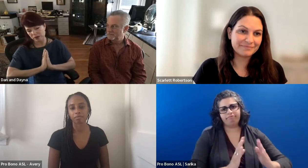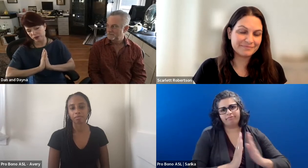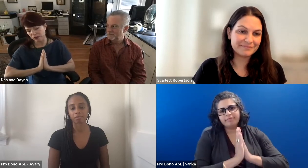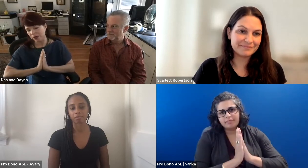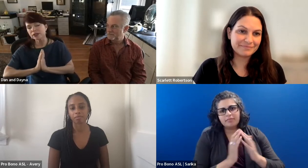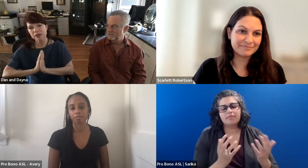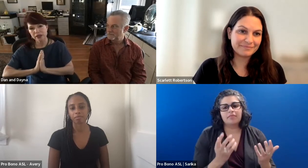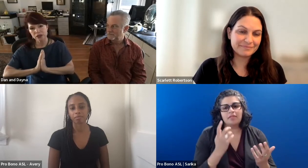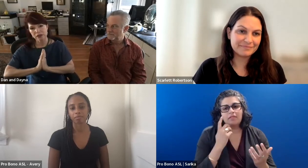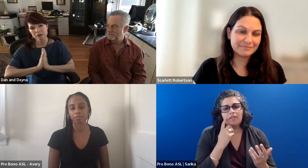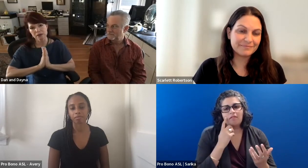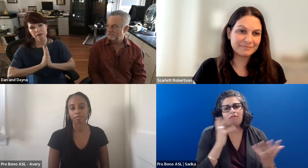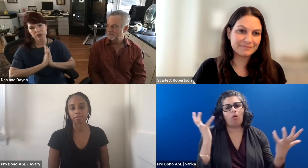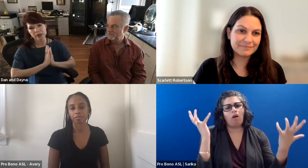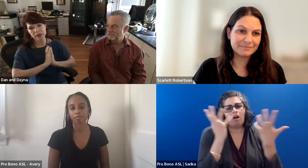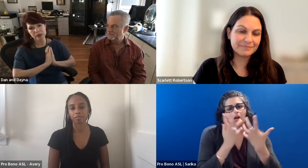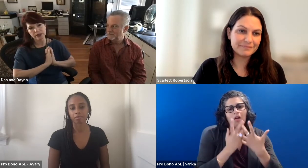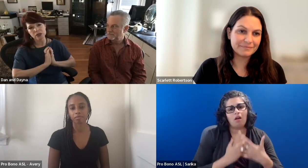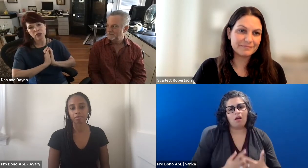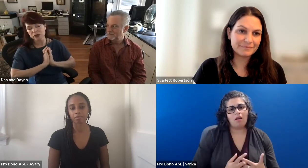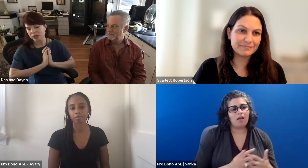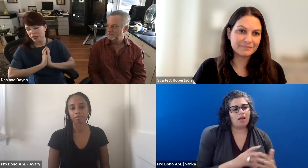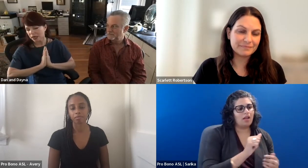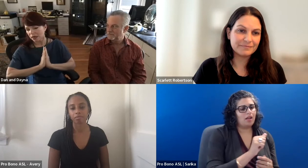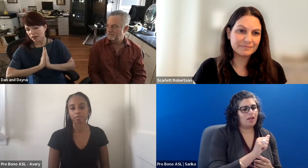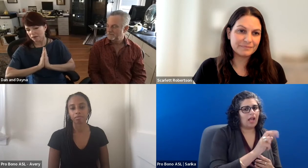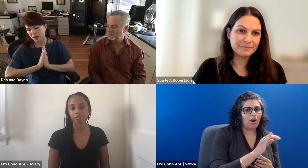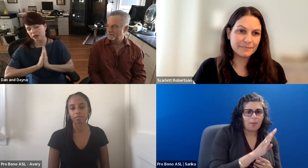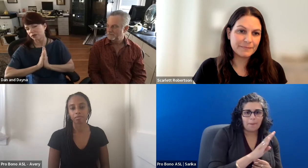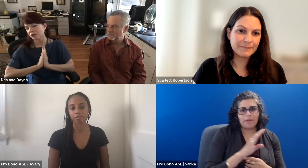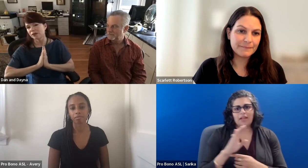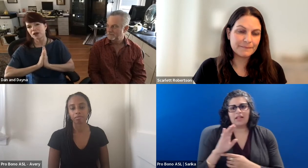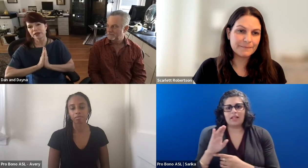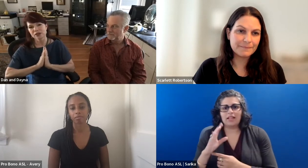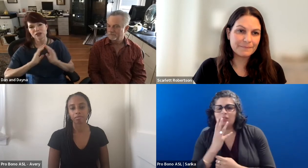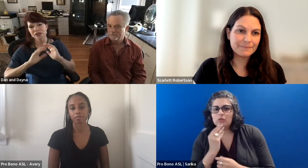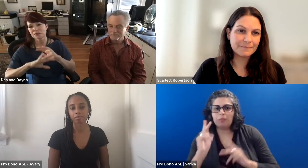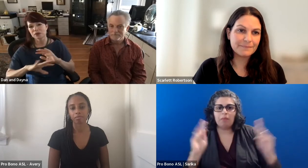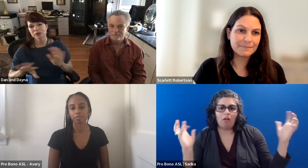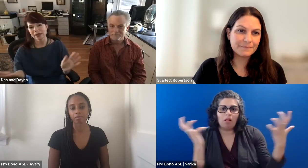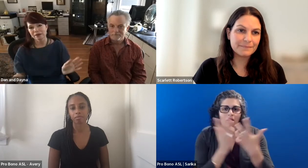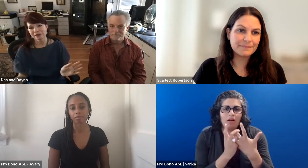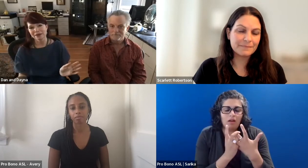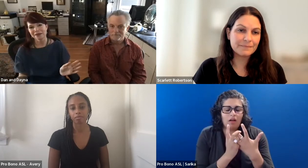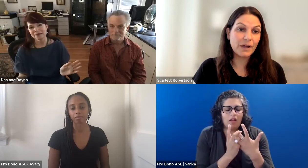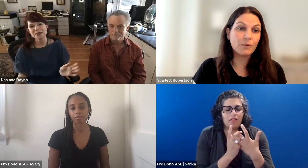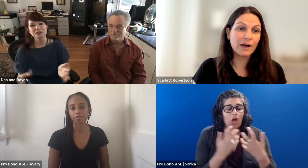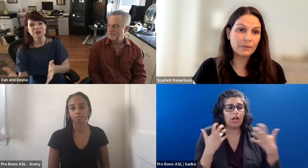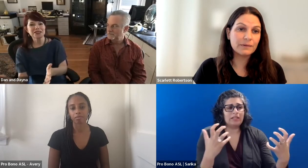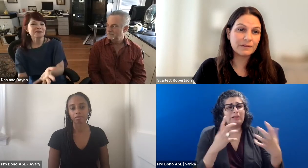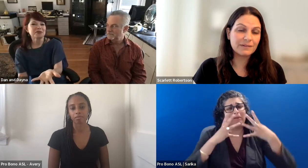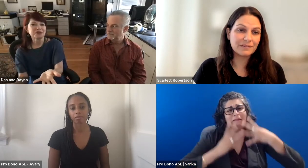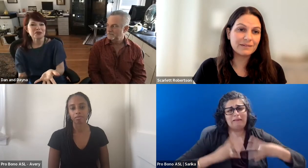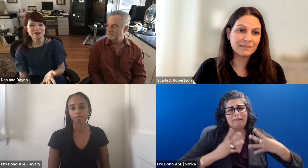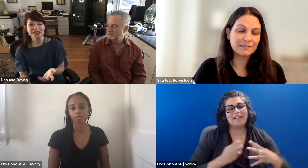for reconciliation between Arabs and Jews, you know, the audience just broke down. And then of